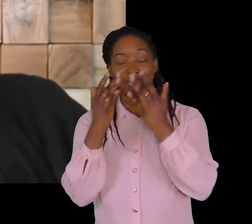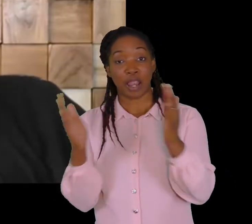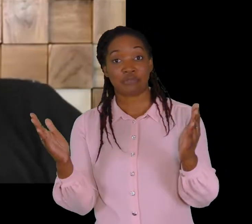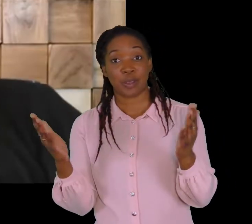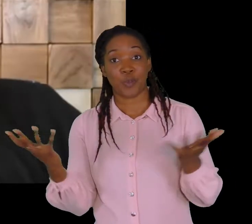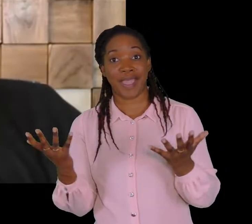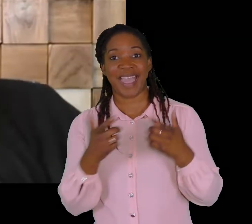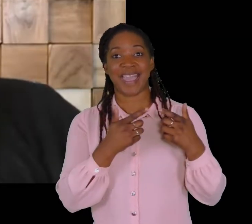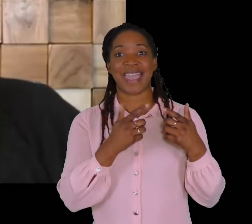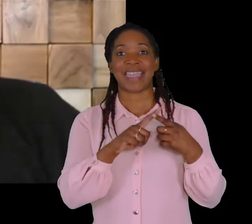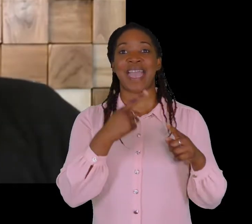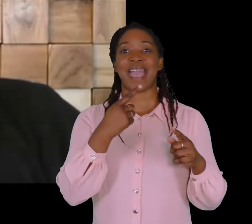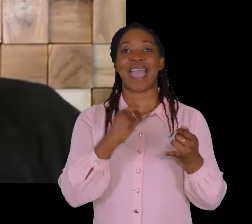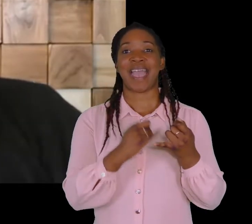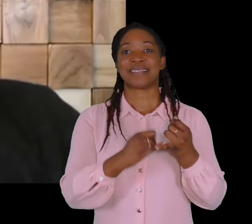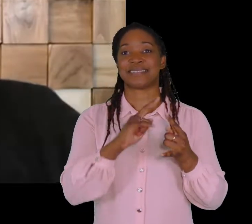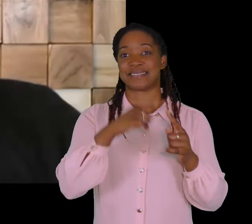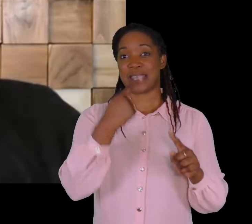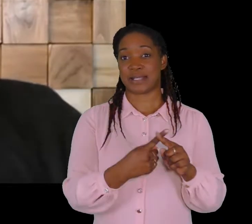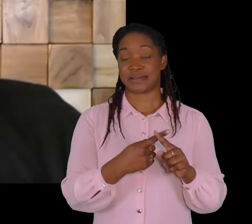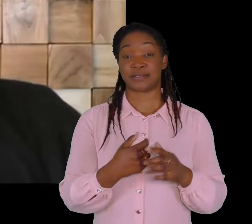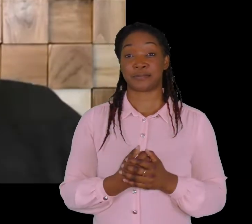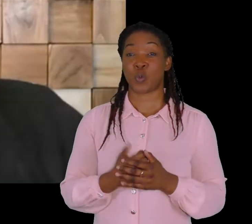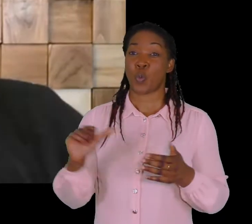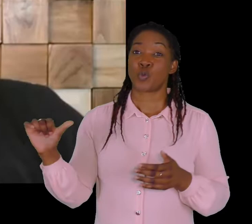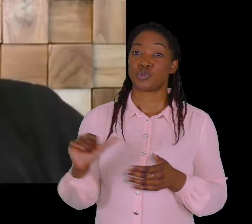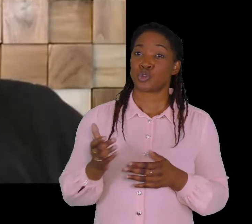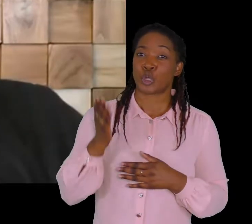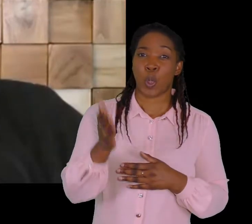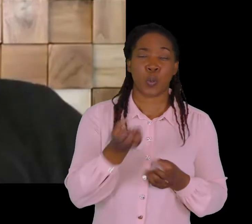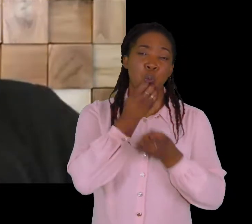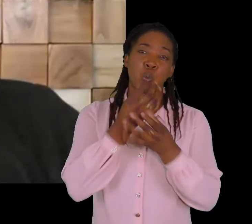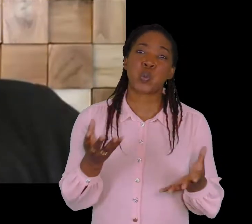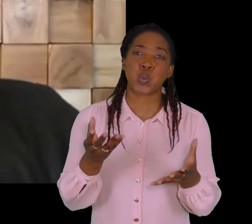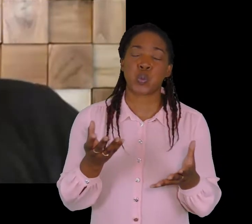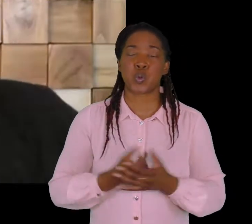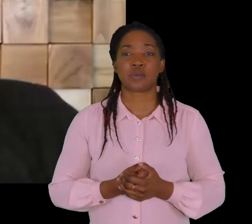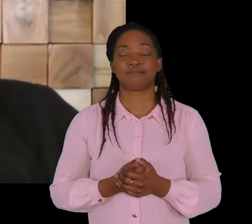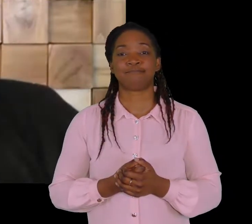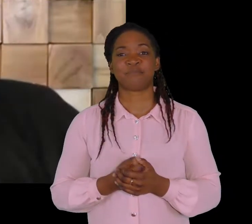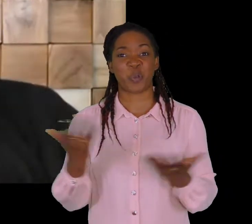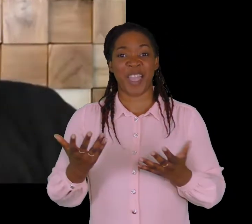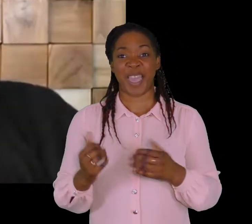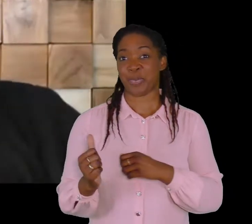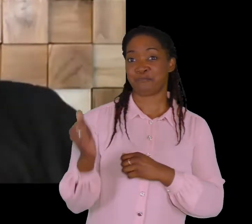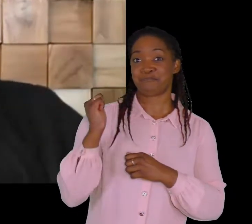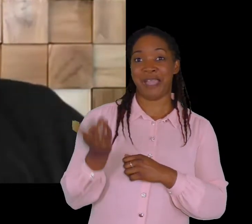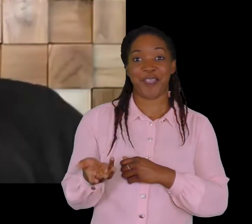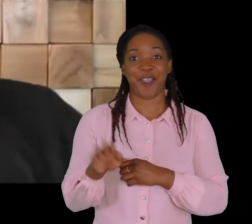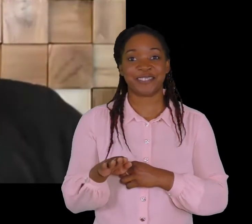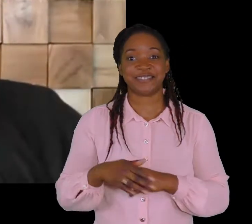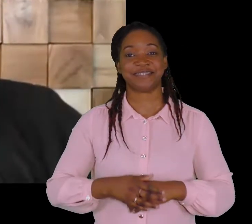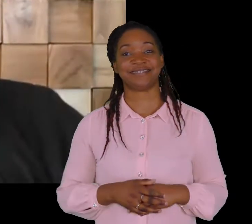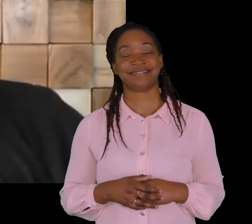gallery in Rainham, Essex, which I encourage everyone to visit. It's in a really amazing space. It's actually a functioning gallery space in